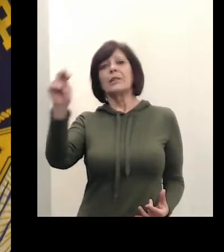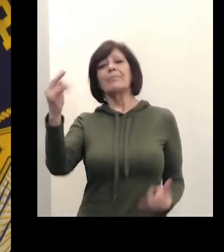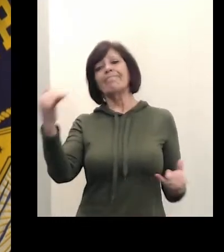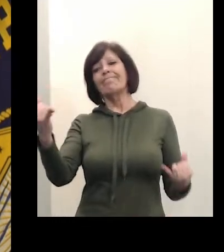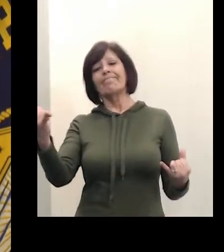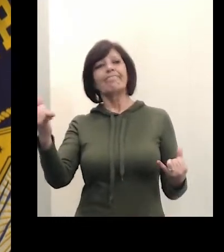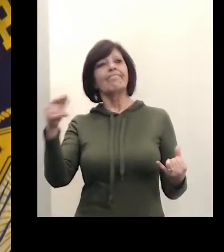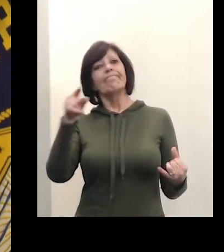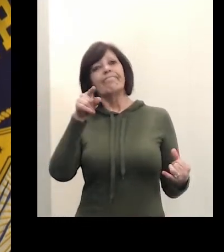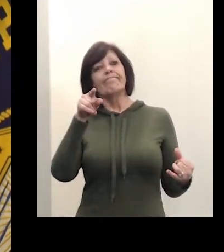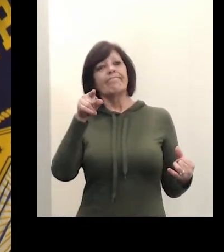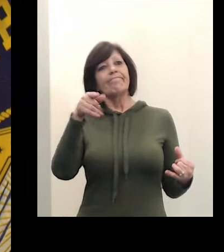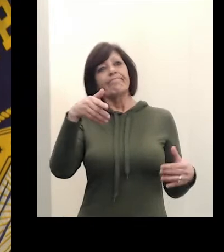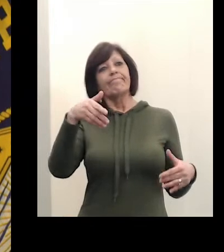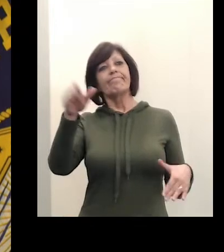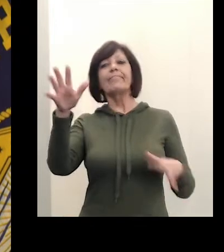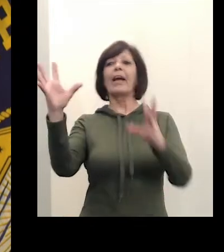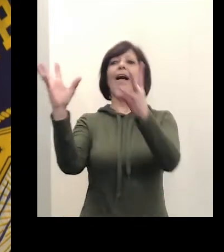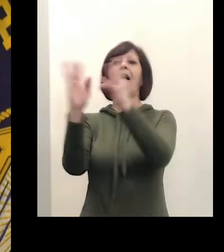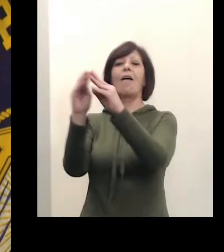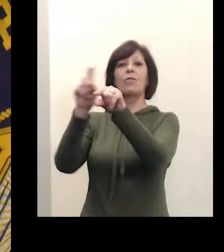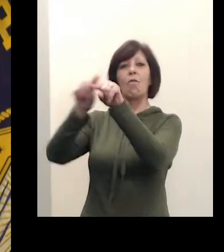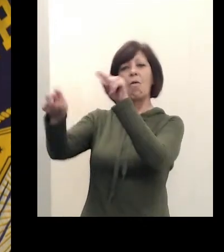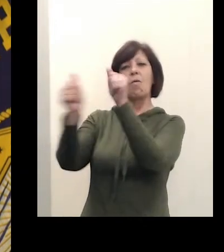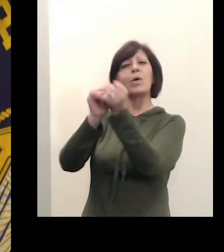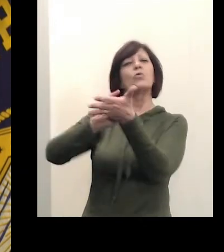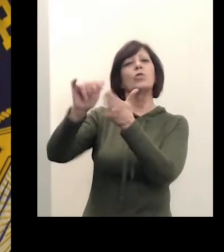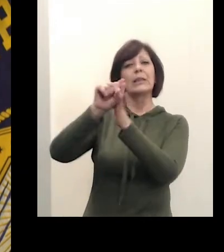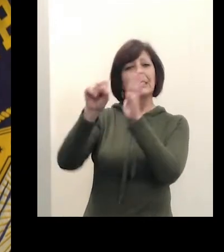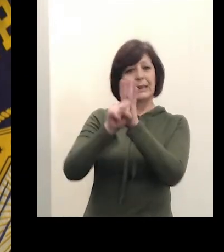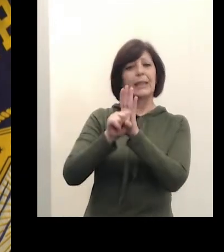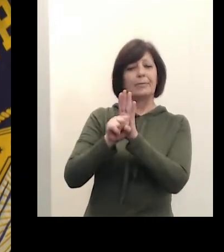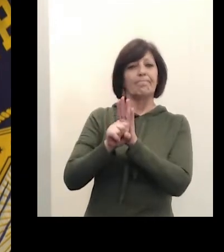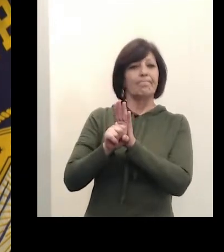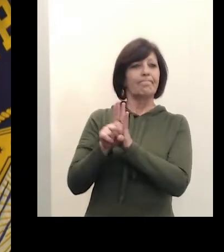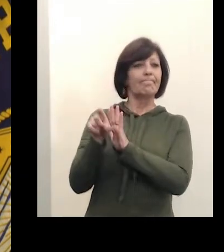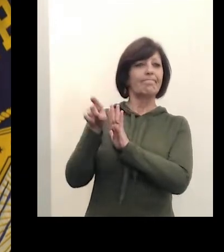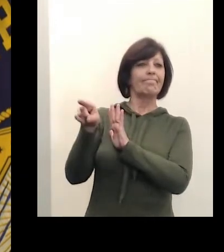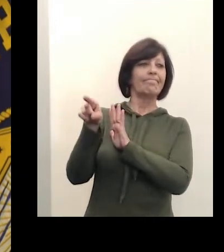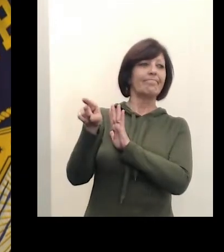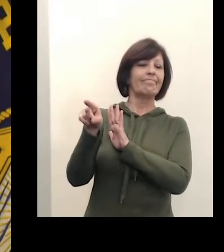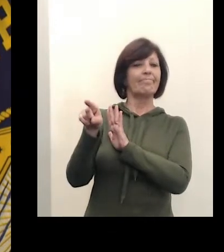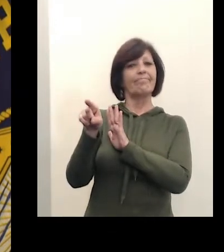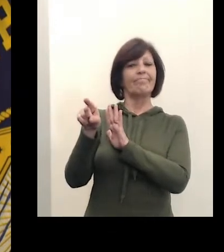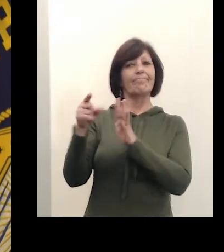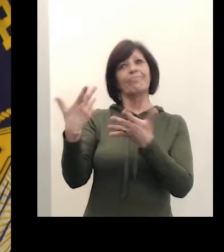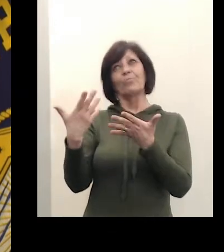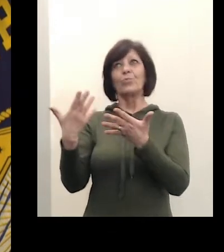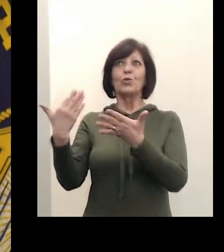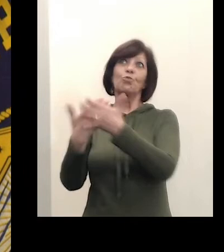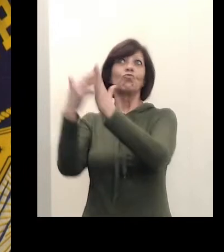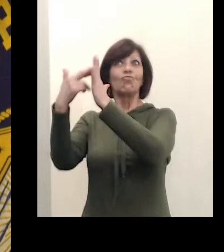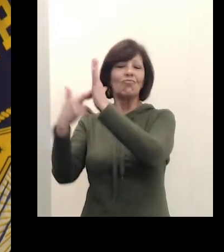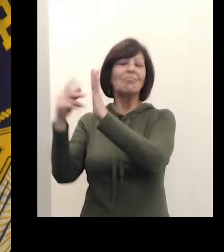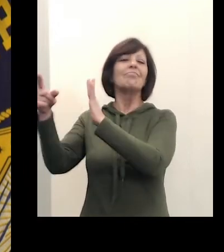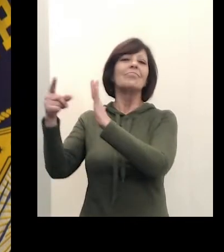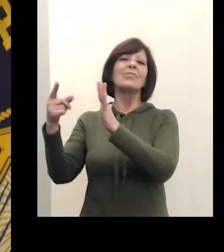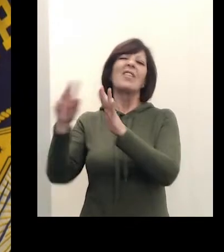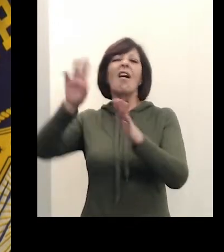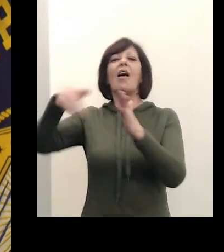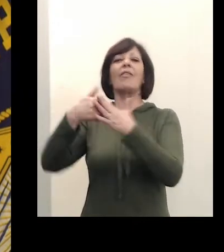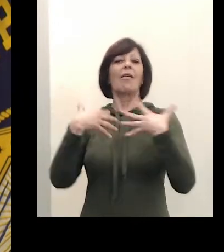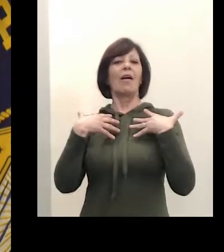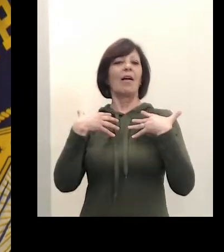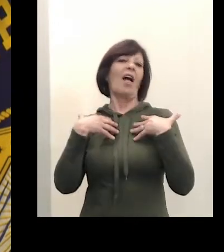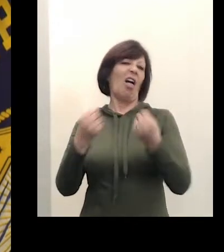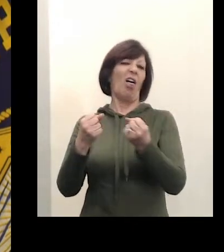a conference call with New York State about new test-to-stay guidance. She's on with other health directors. So